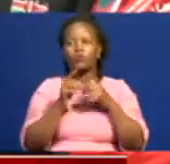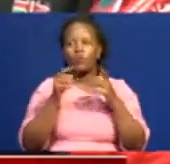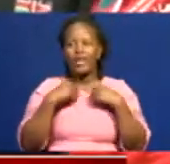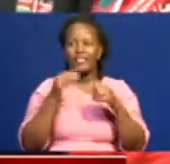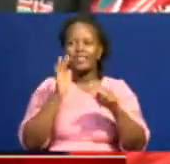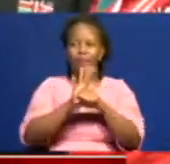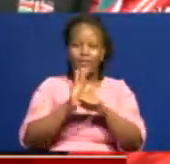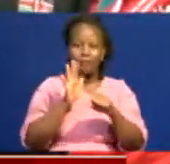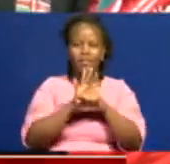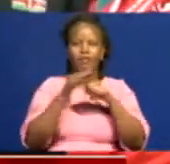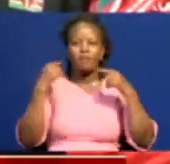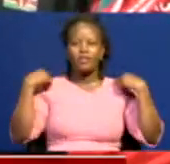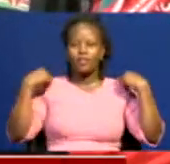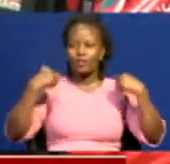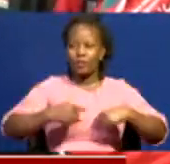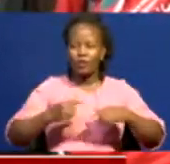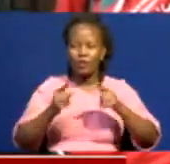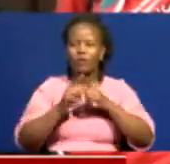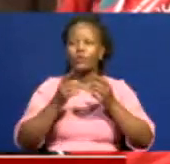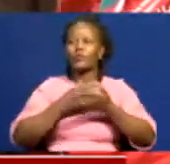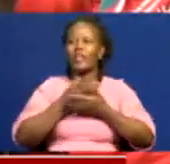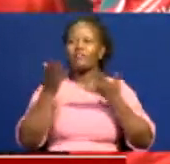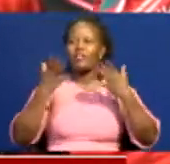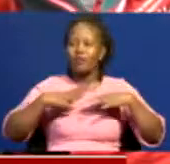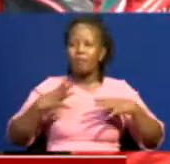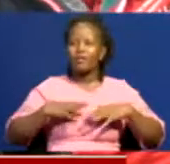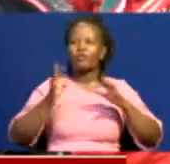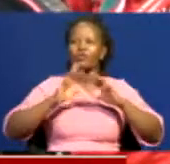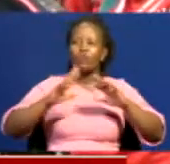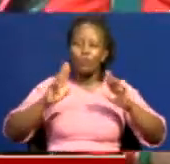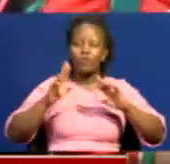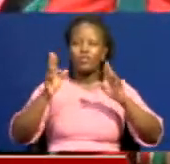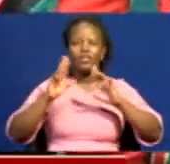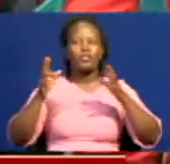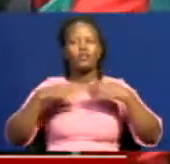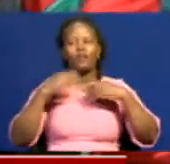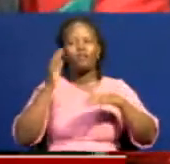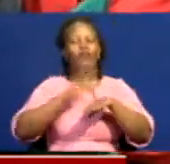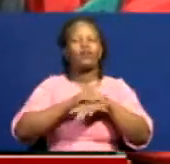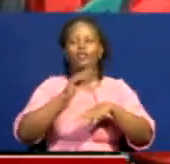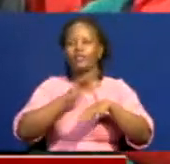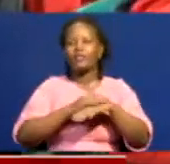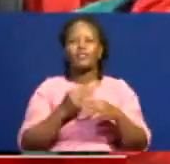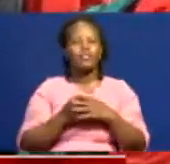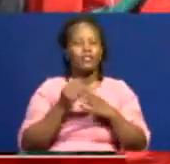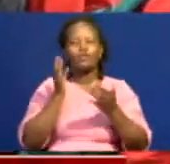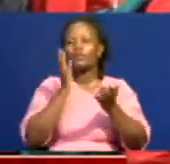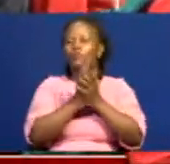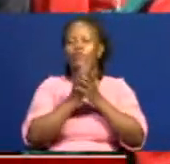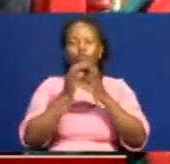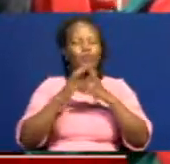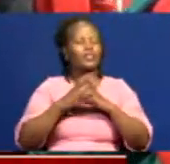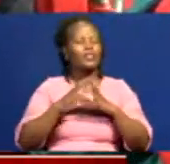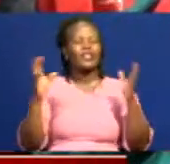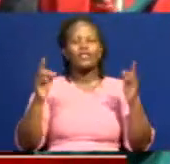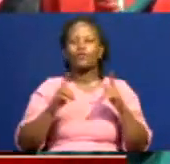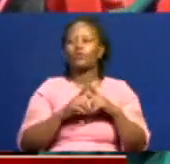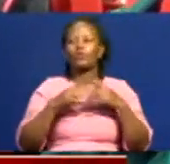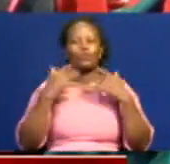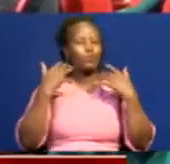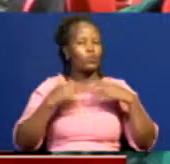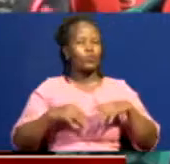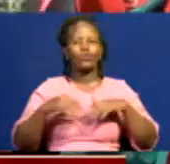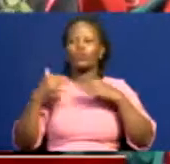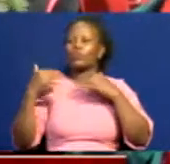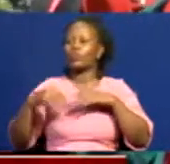medaling, and everybody was PBing, and it was a really good event. It was phenomenal. Having gone back under